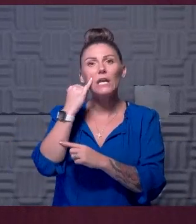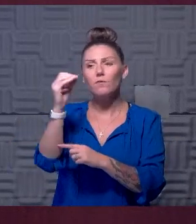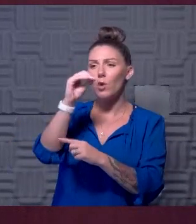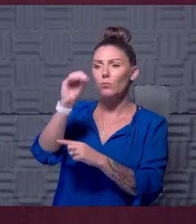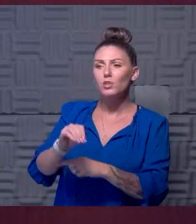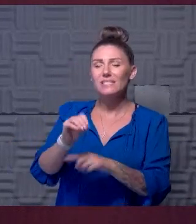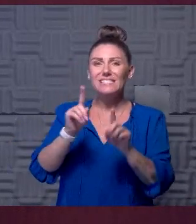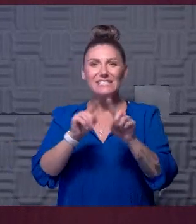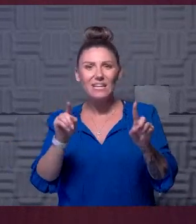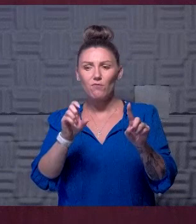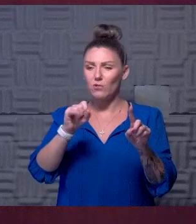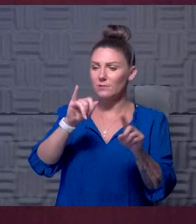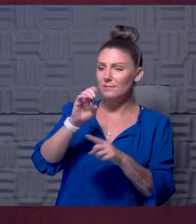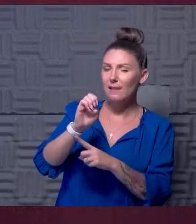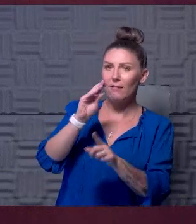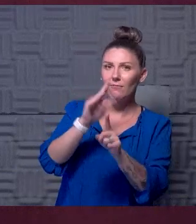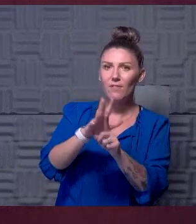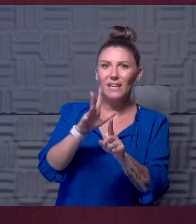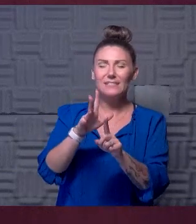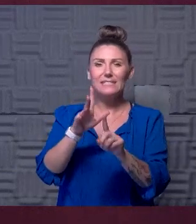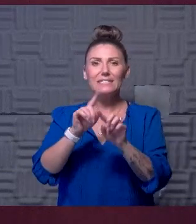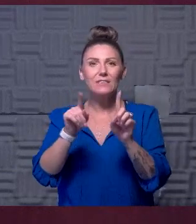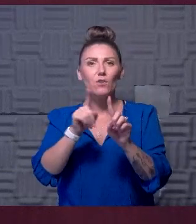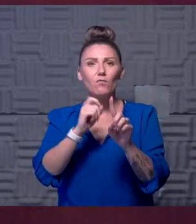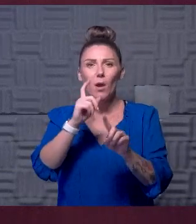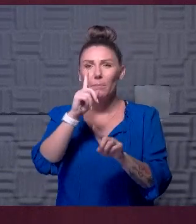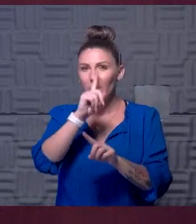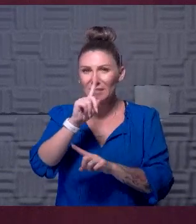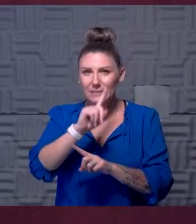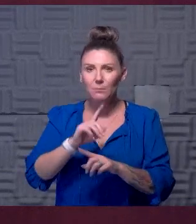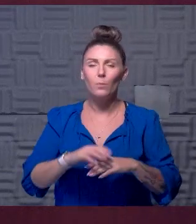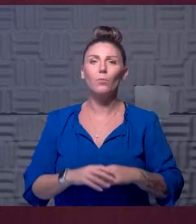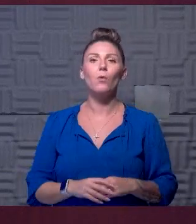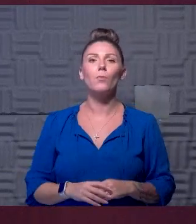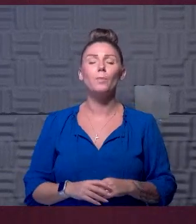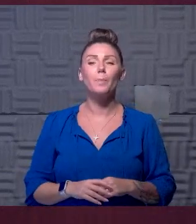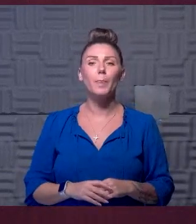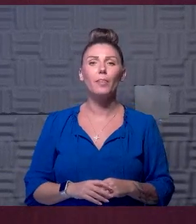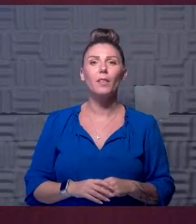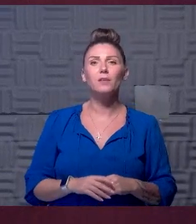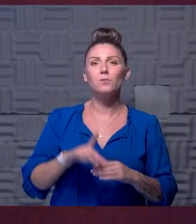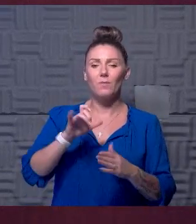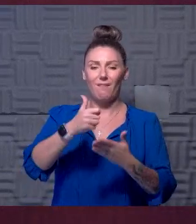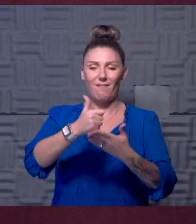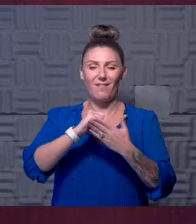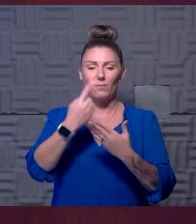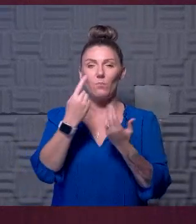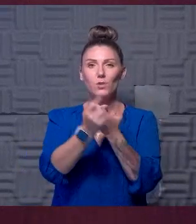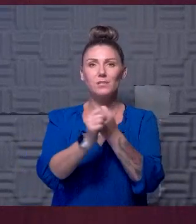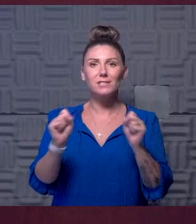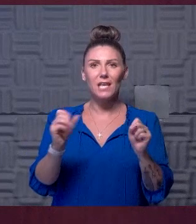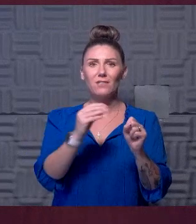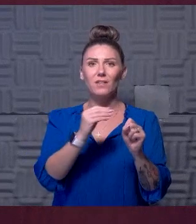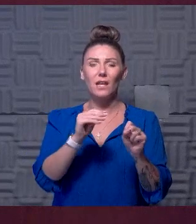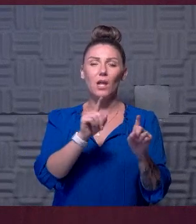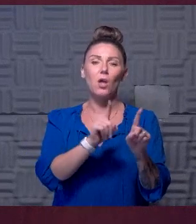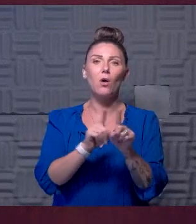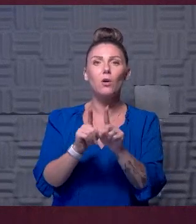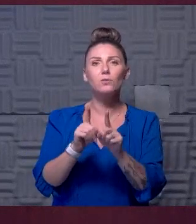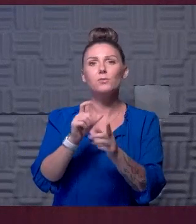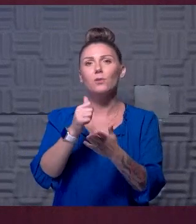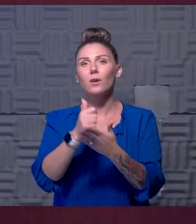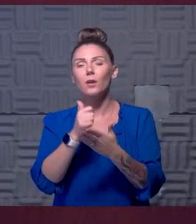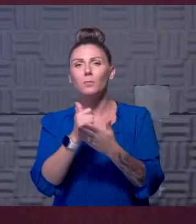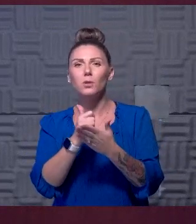those side effects different from placebo? We need to know, so that helps us for safety, but also helps us